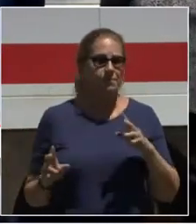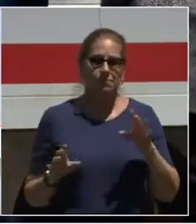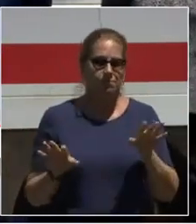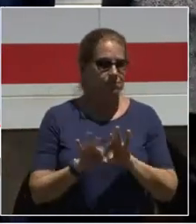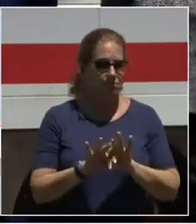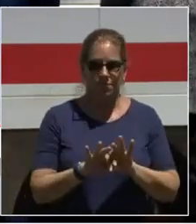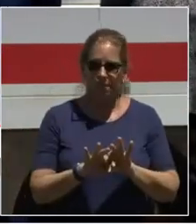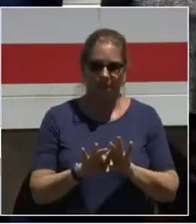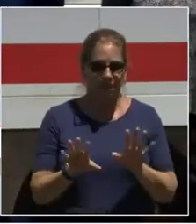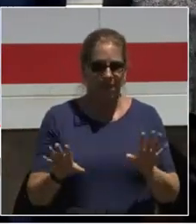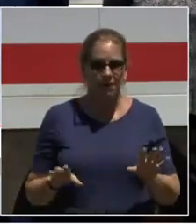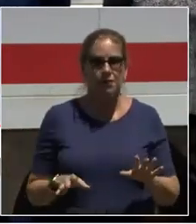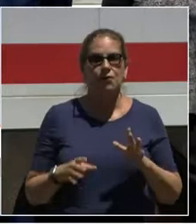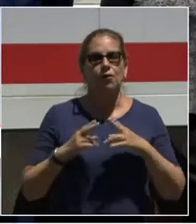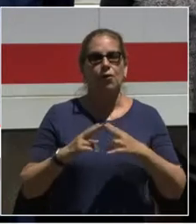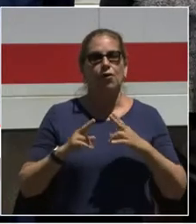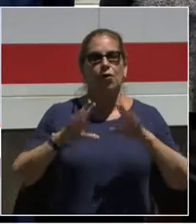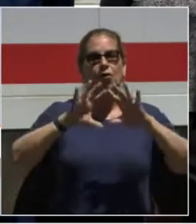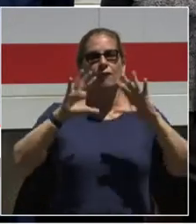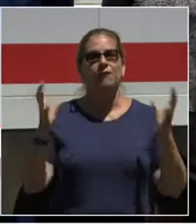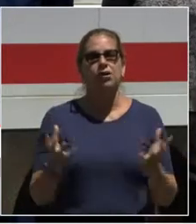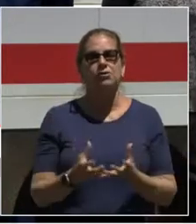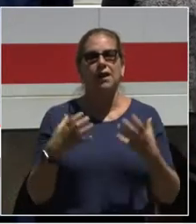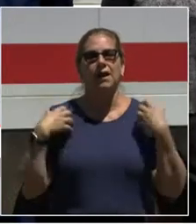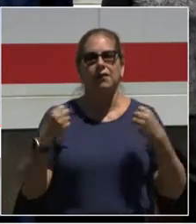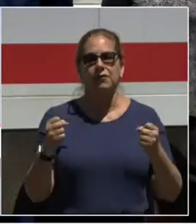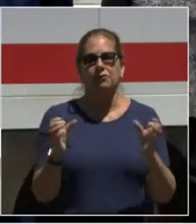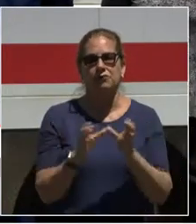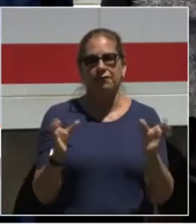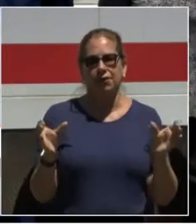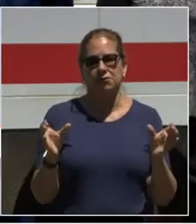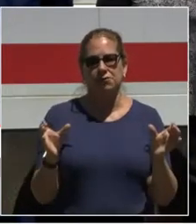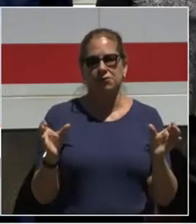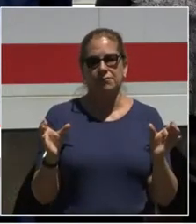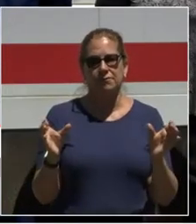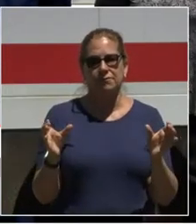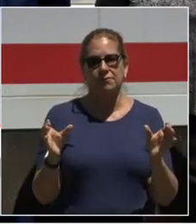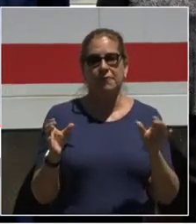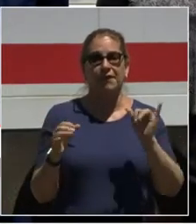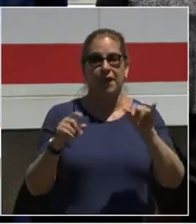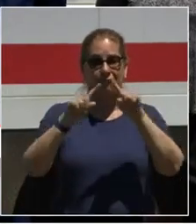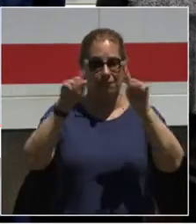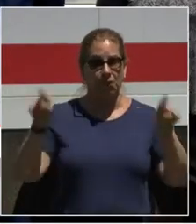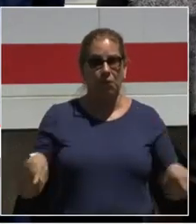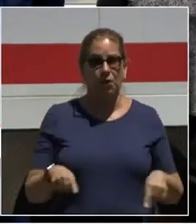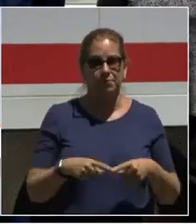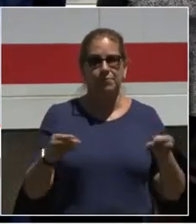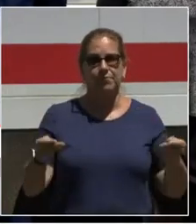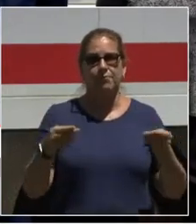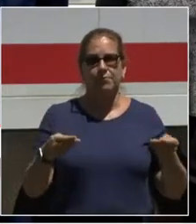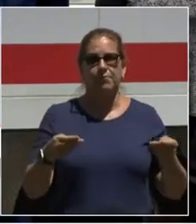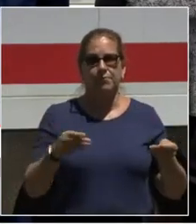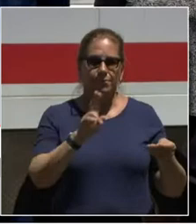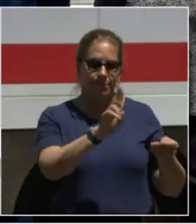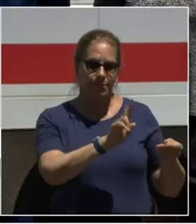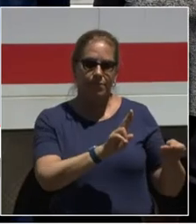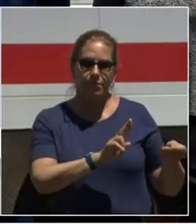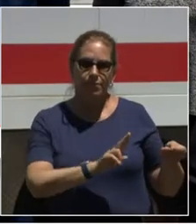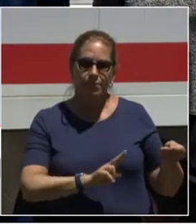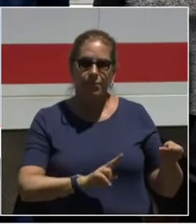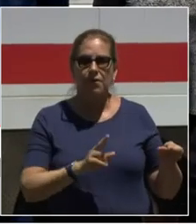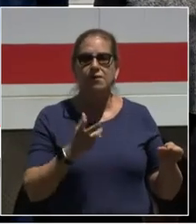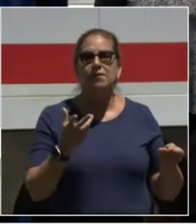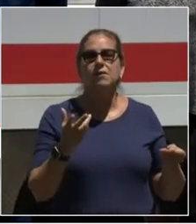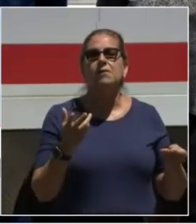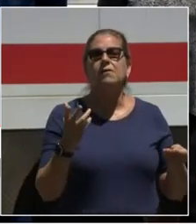Certificate. This is the medical form that your child will need to return to school and that school nurses use to make